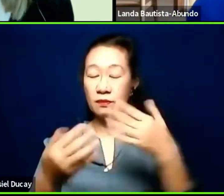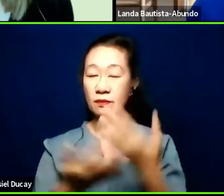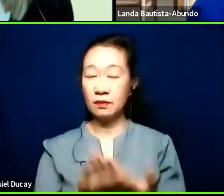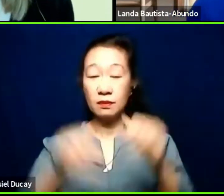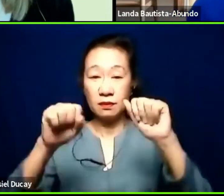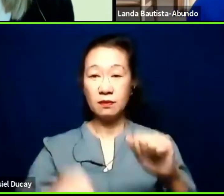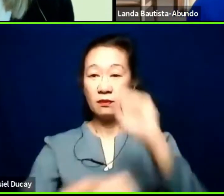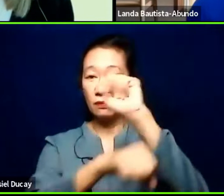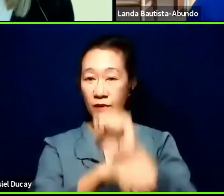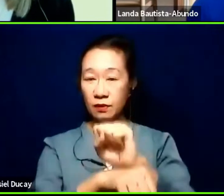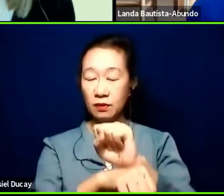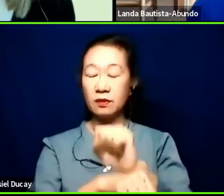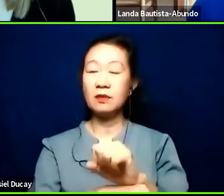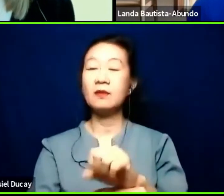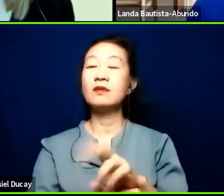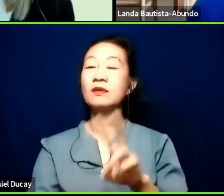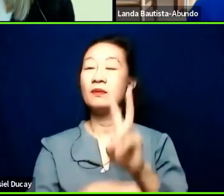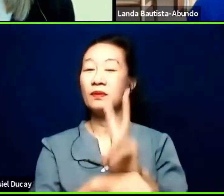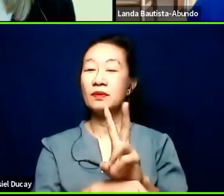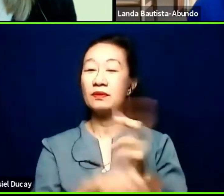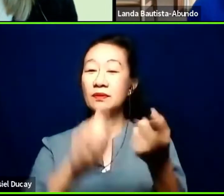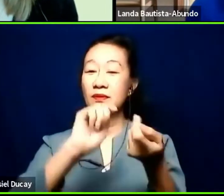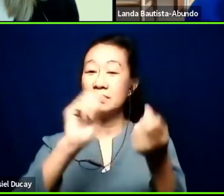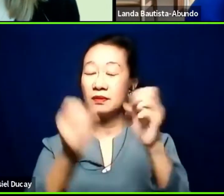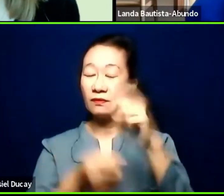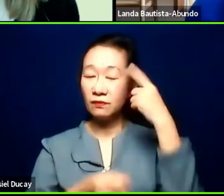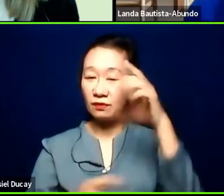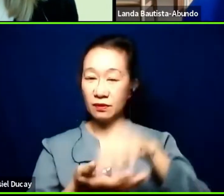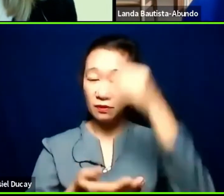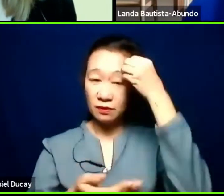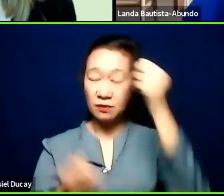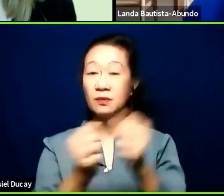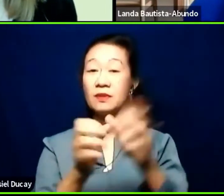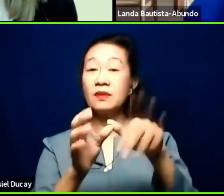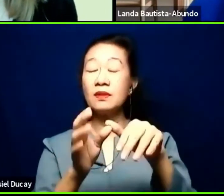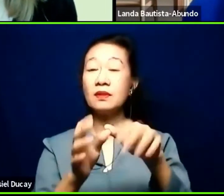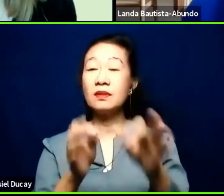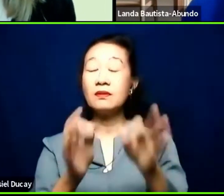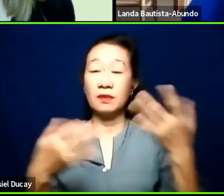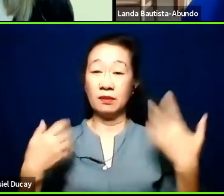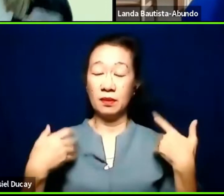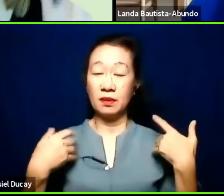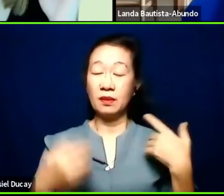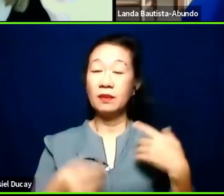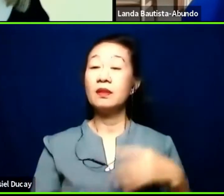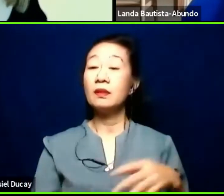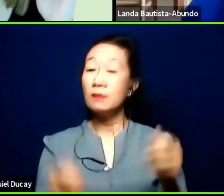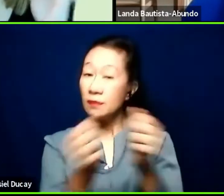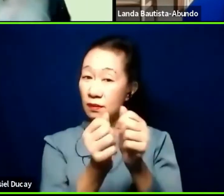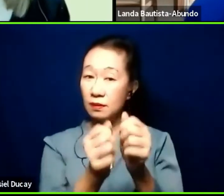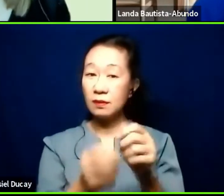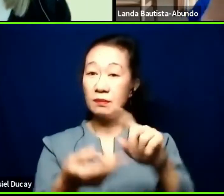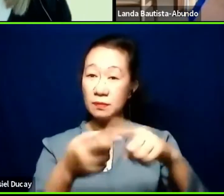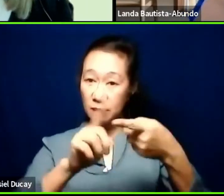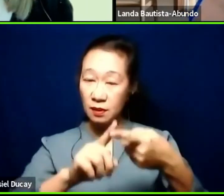Work Transition for Learners with Disabilities. So, if we have colleagues who are having a hard time